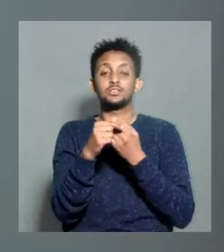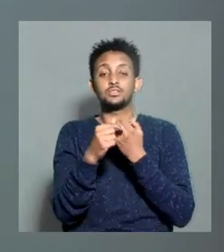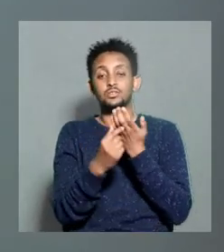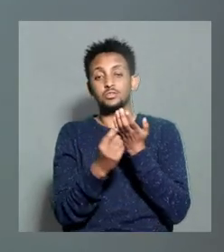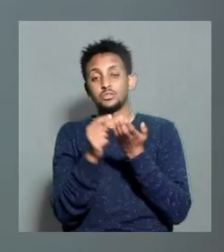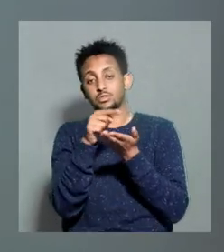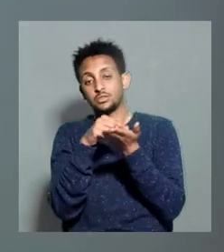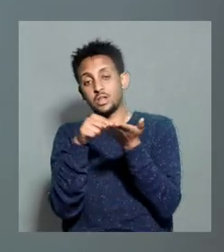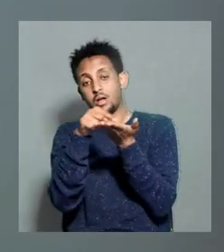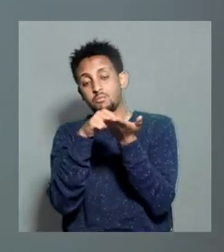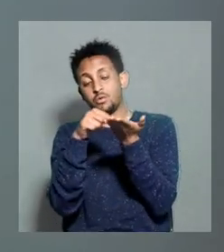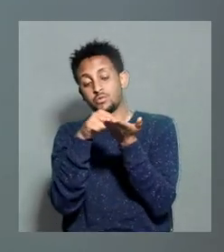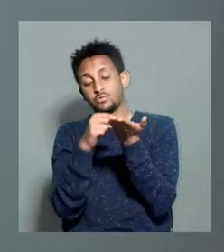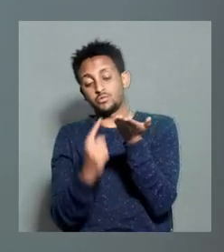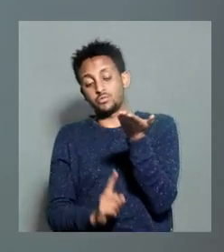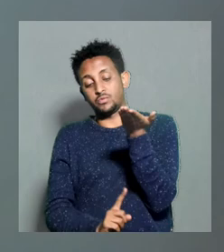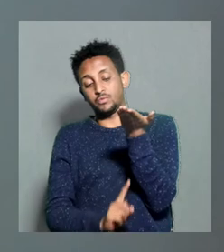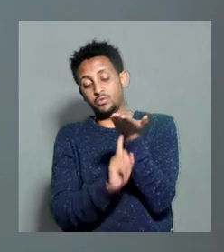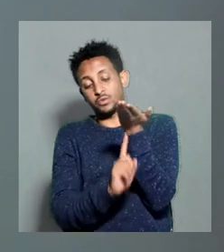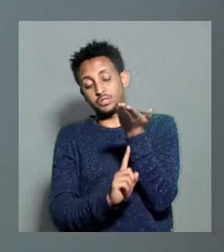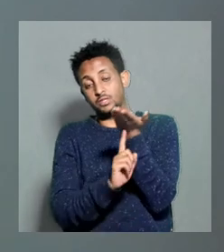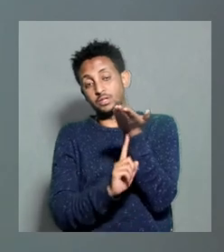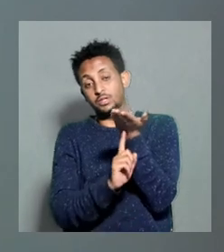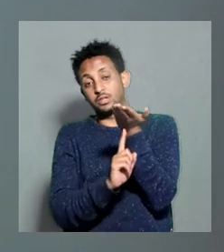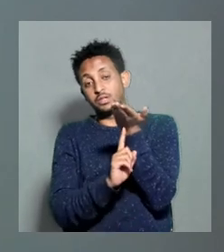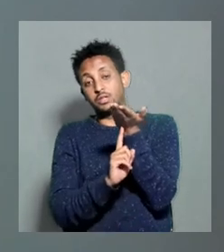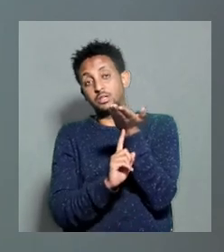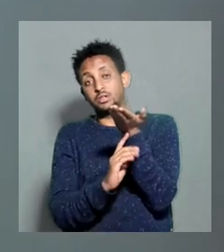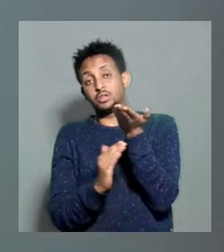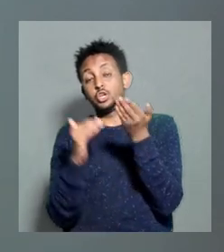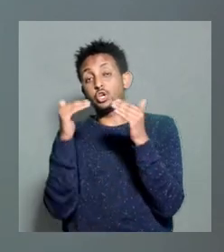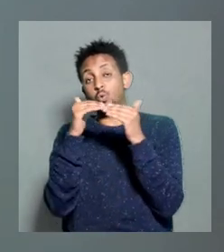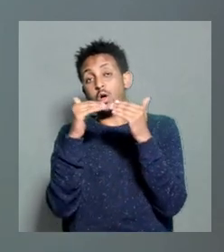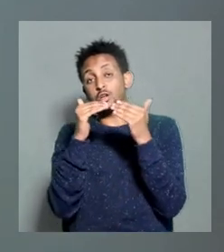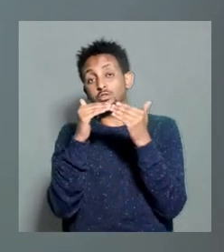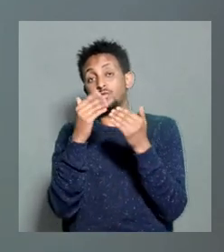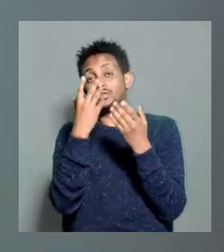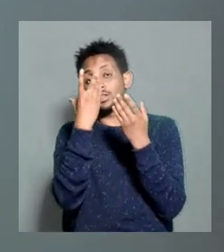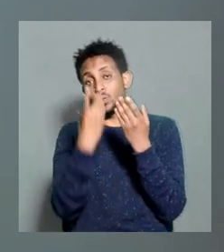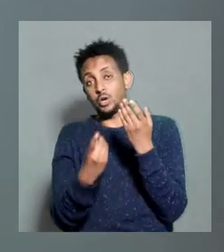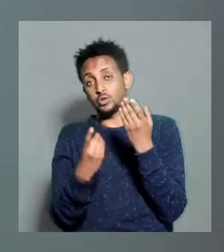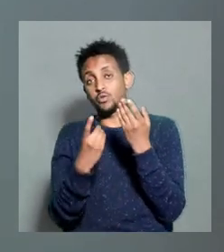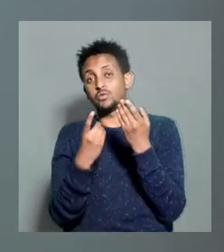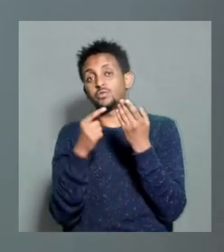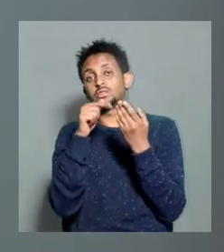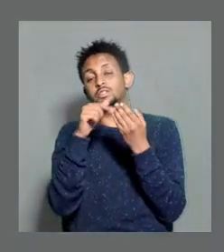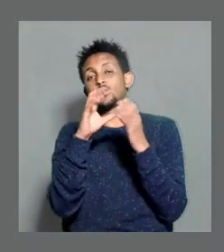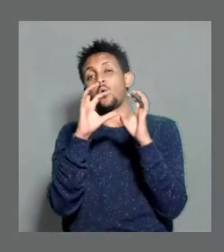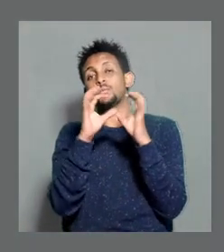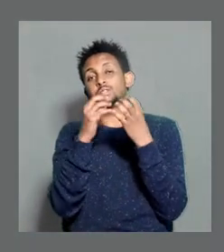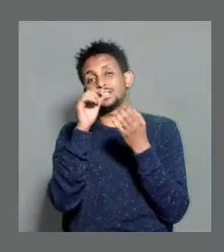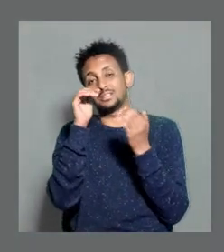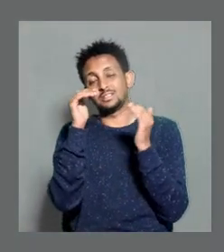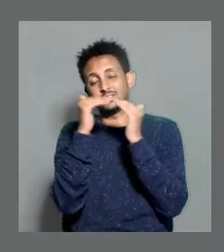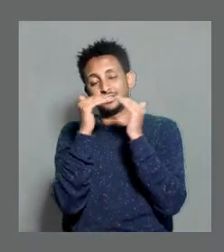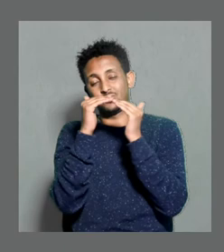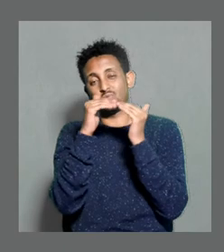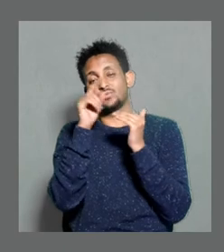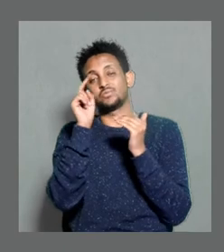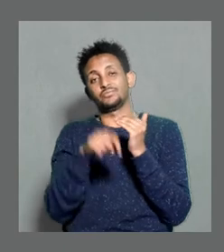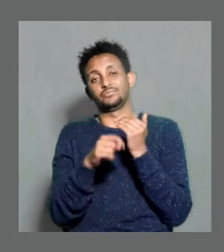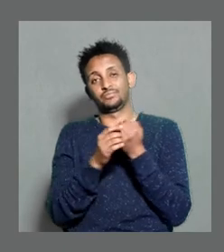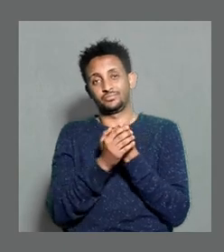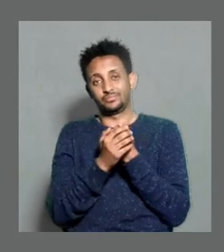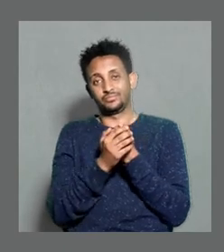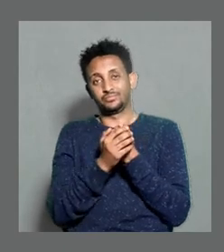that the upward force, the force of buoyancy, is equal to that of the weight of the object, or the weight of the